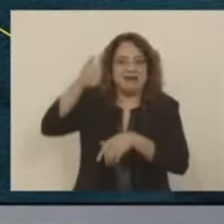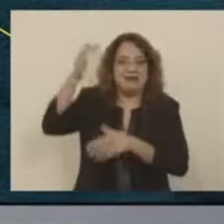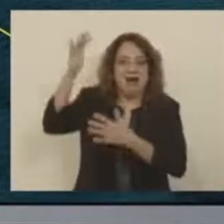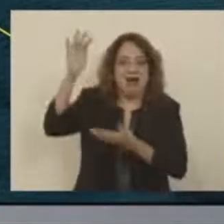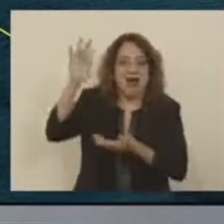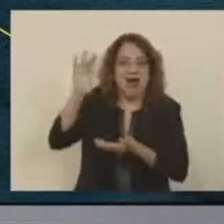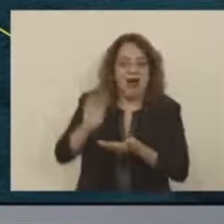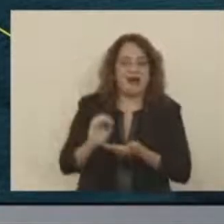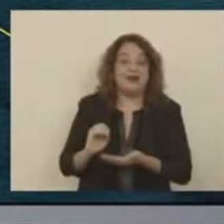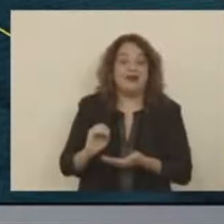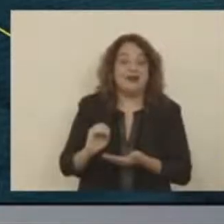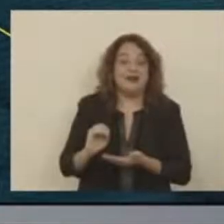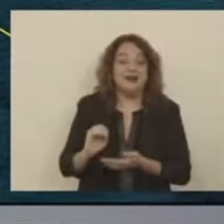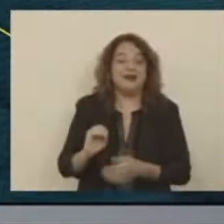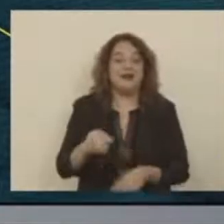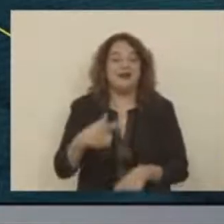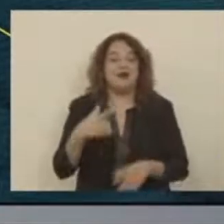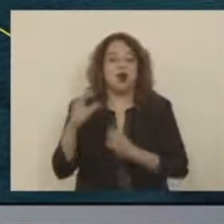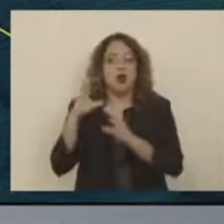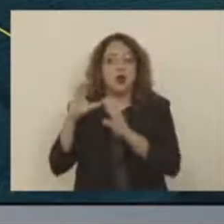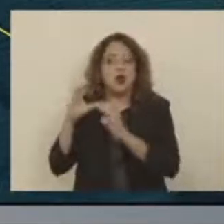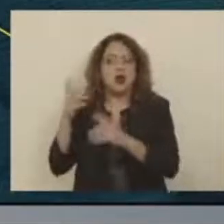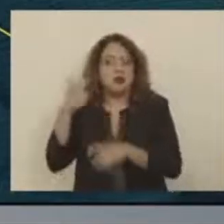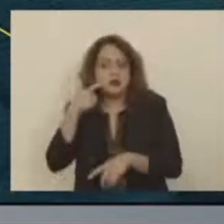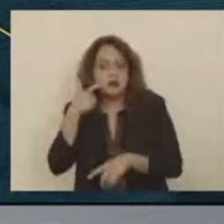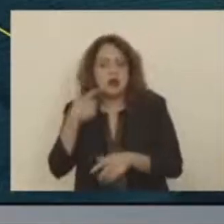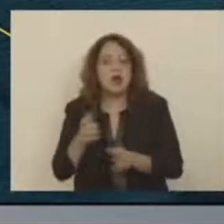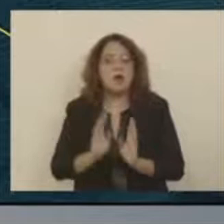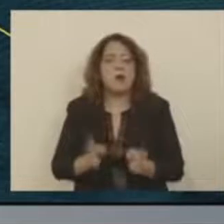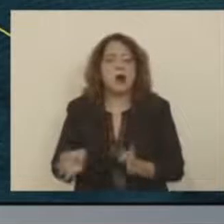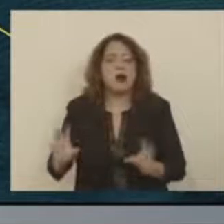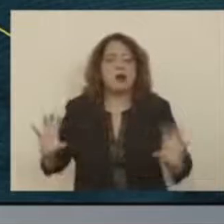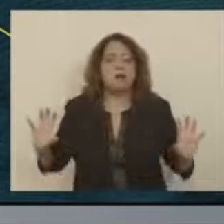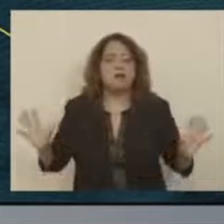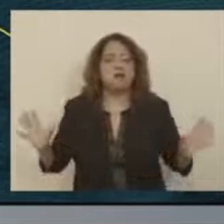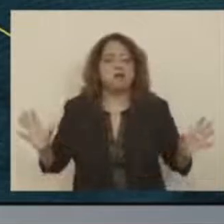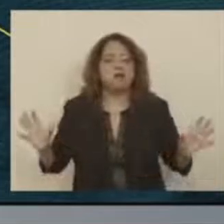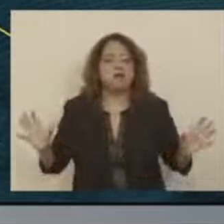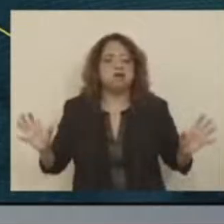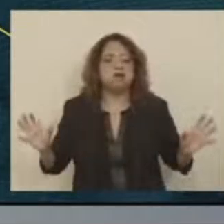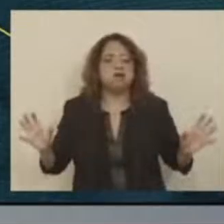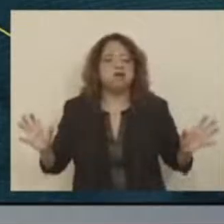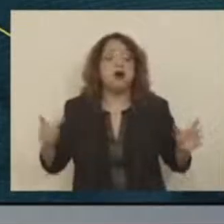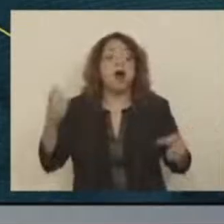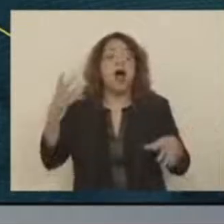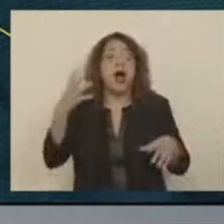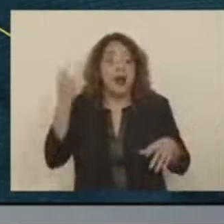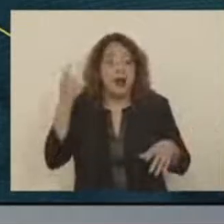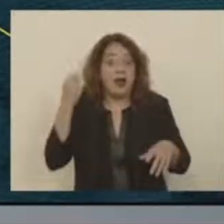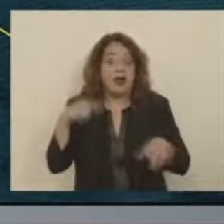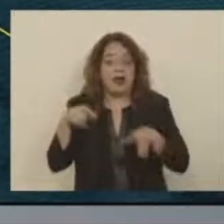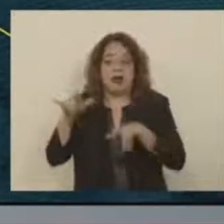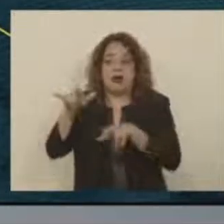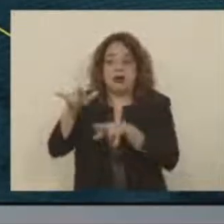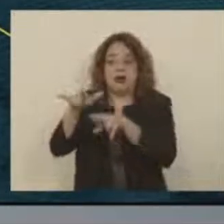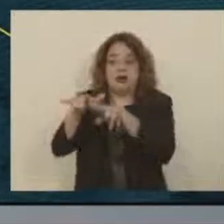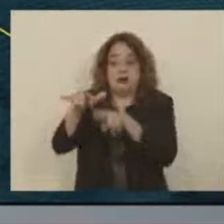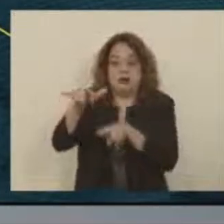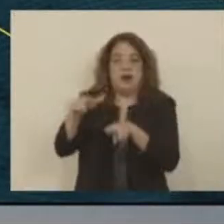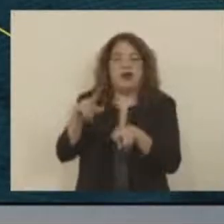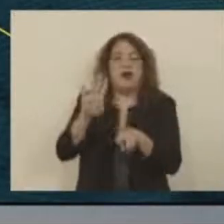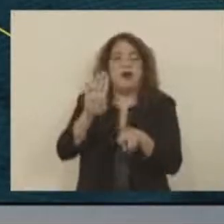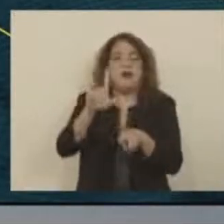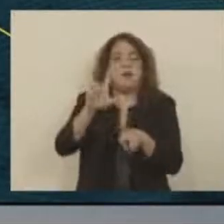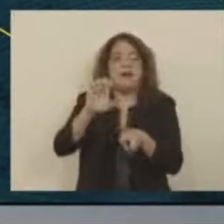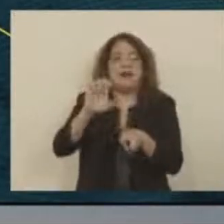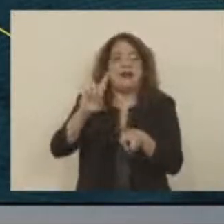channels is preparedness of the engines. We're going to be bleeding them in and getting them cold and ready to go to space. The LD has also